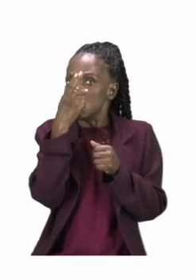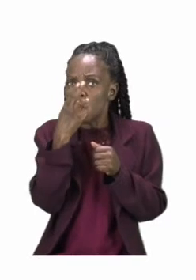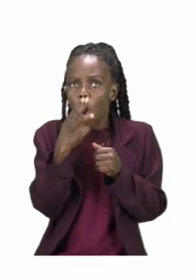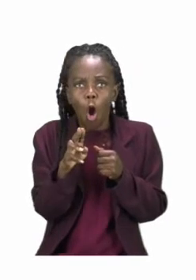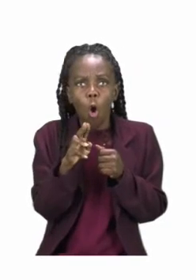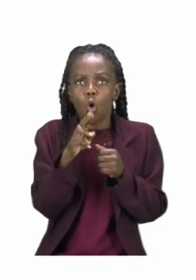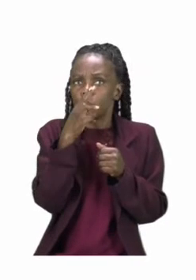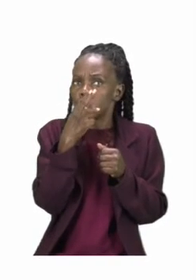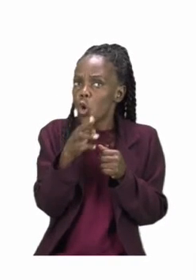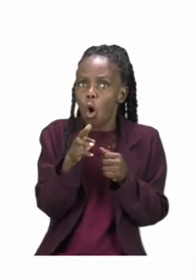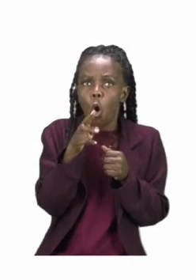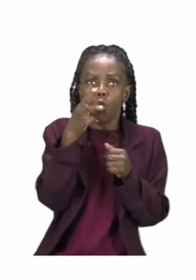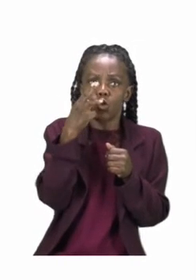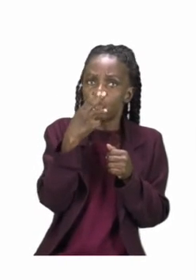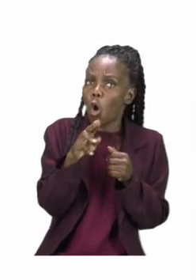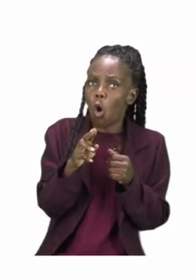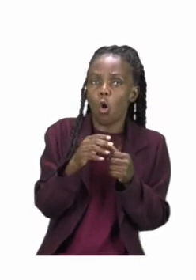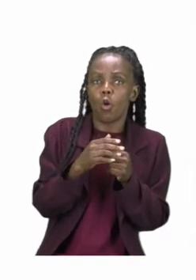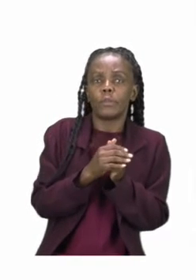chins.